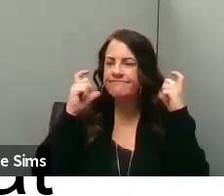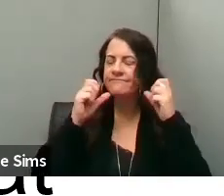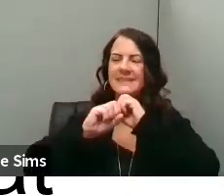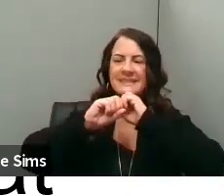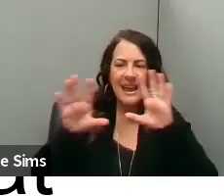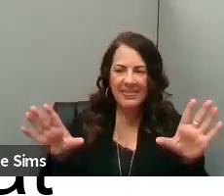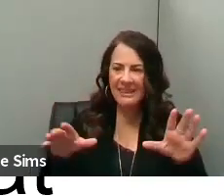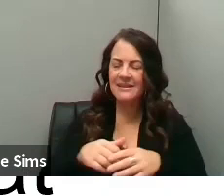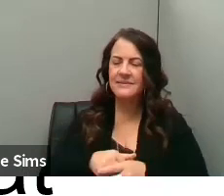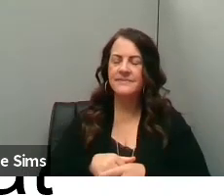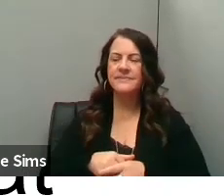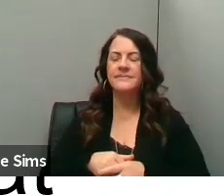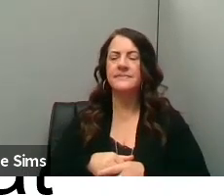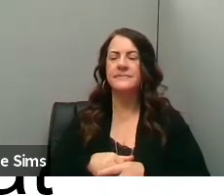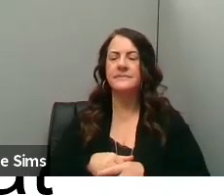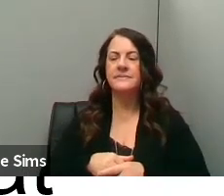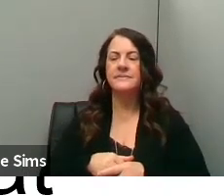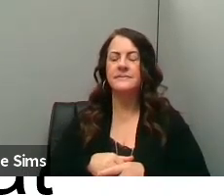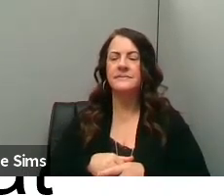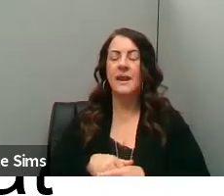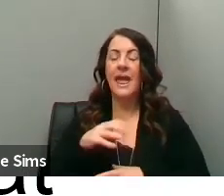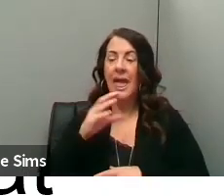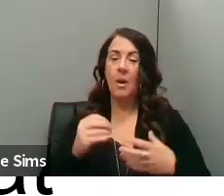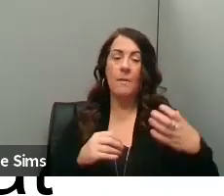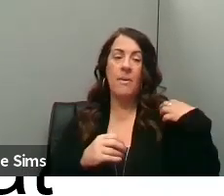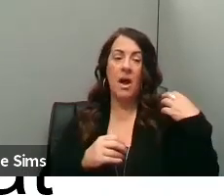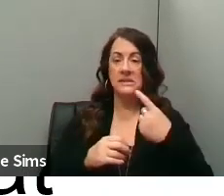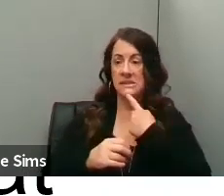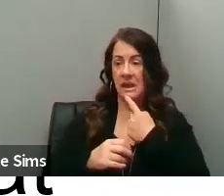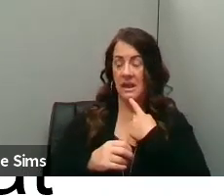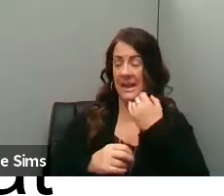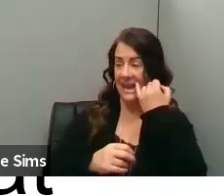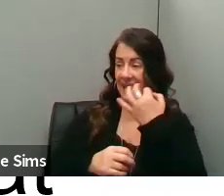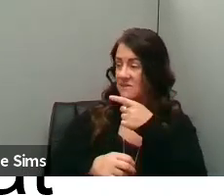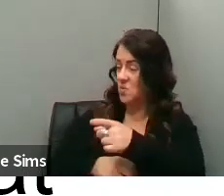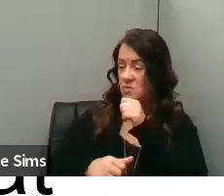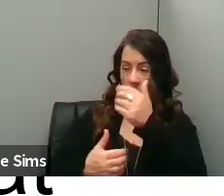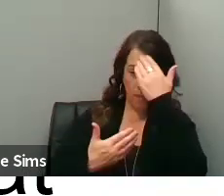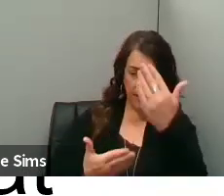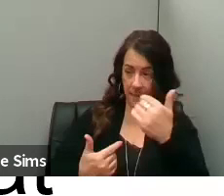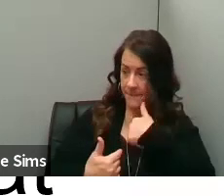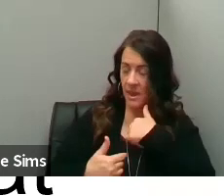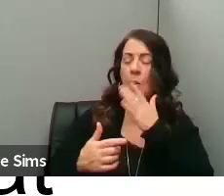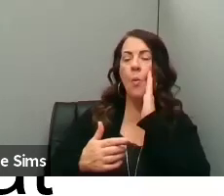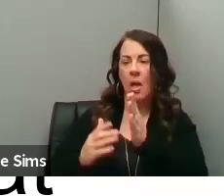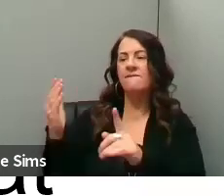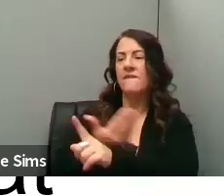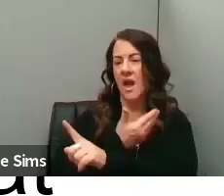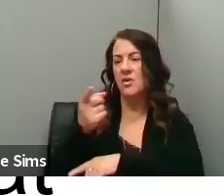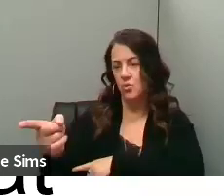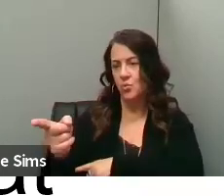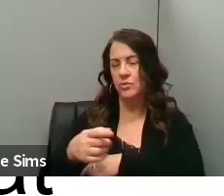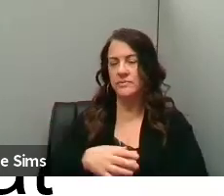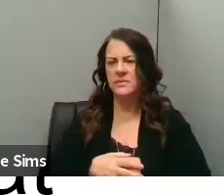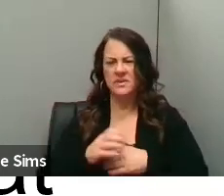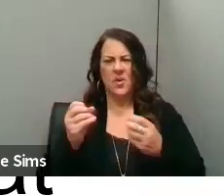Andres' boss says if he does not do what he says, Andres will be fired. So in this situation,